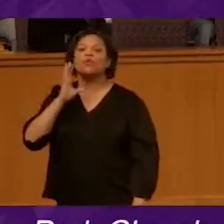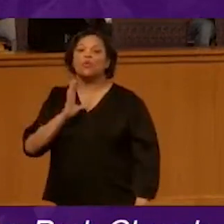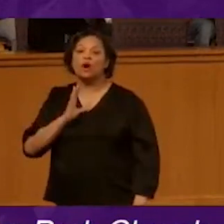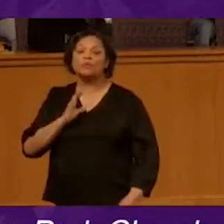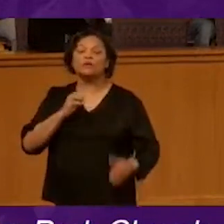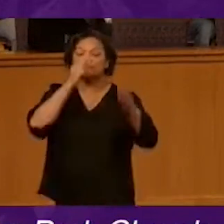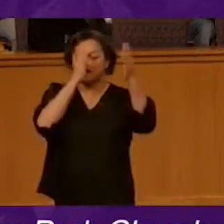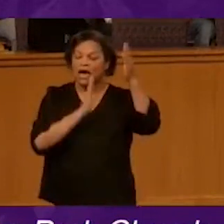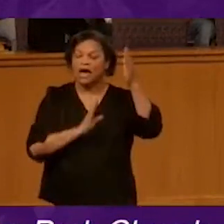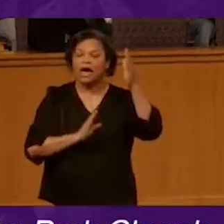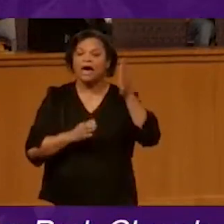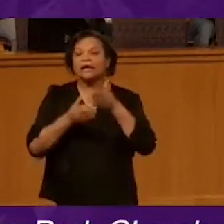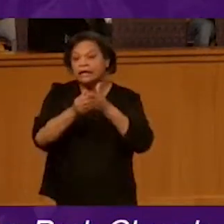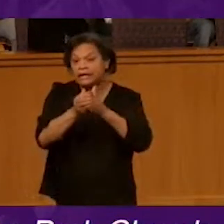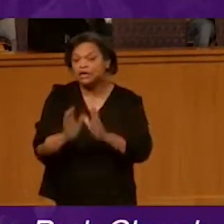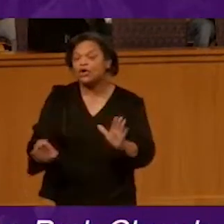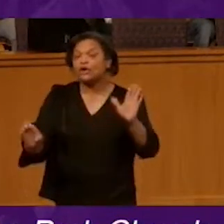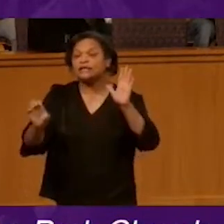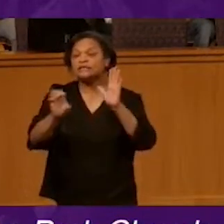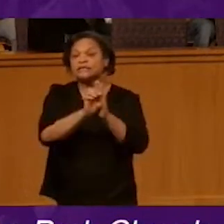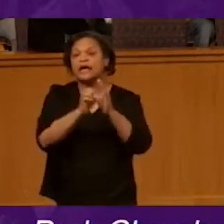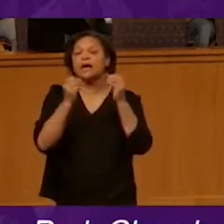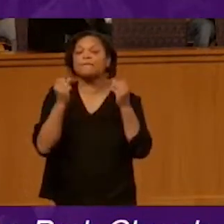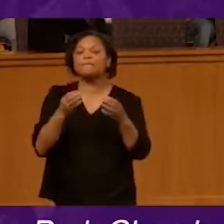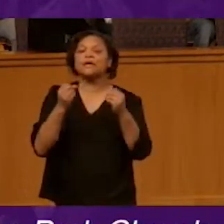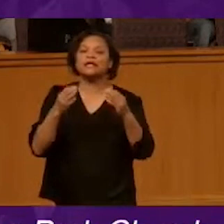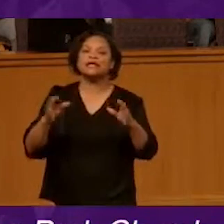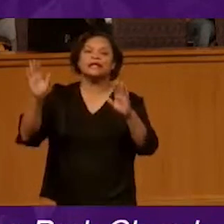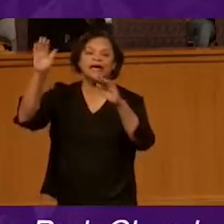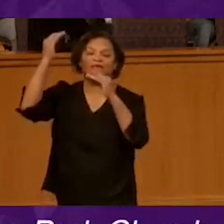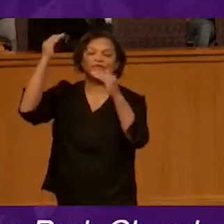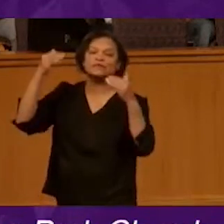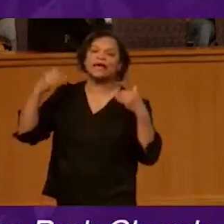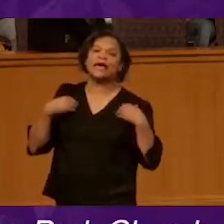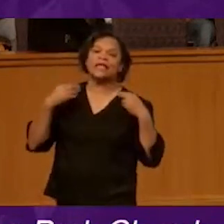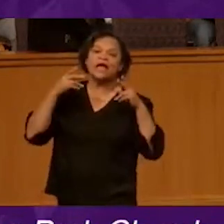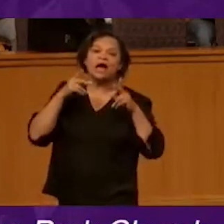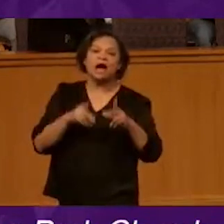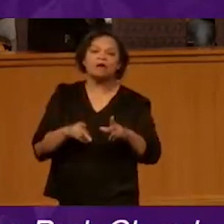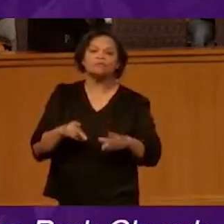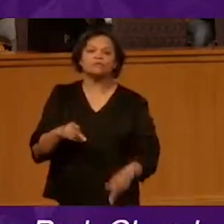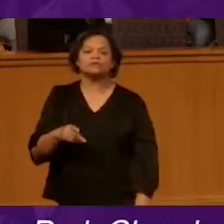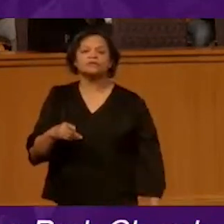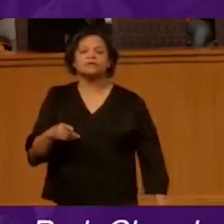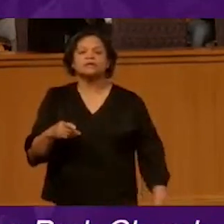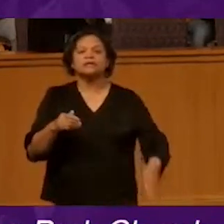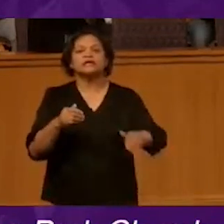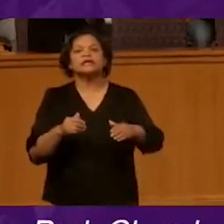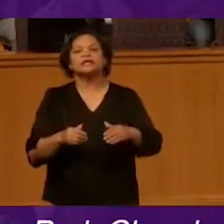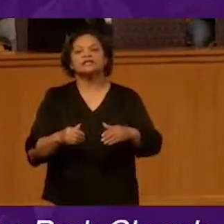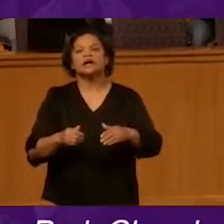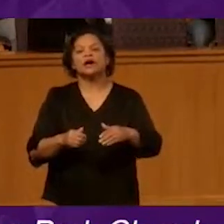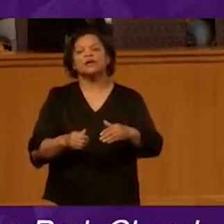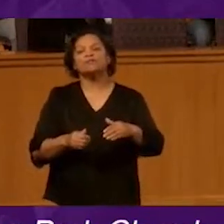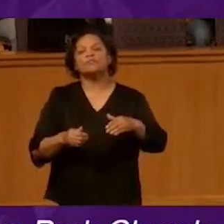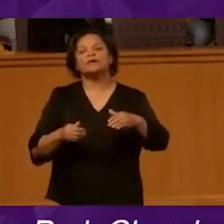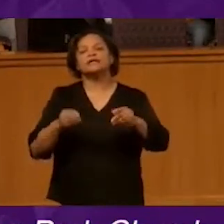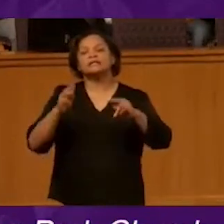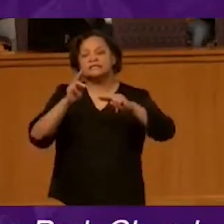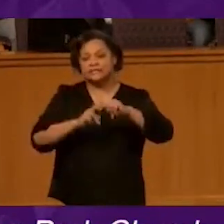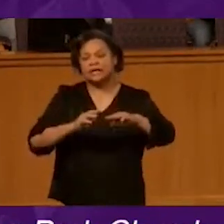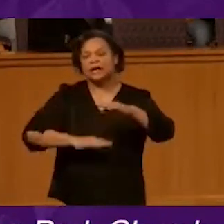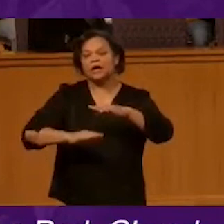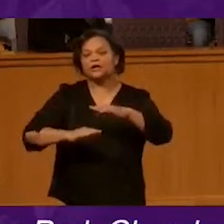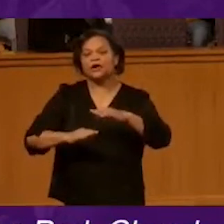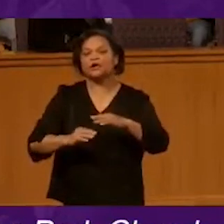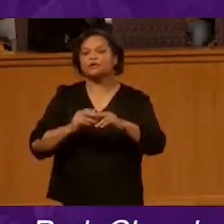and example on so many levels. I've had the opportunity to sit under her teaching as it relates to taking